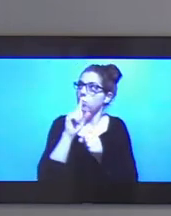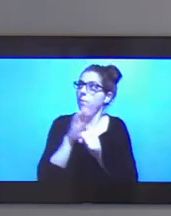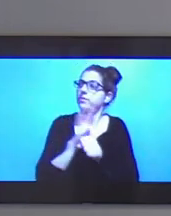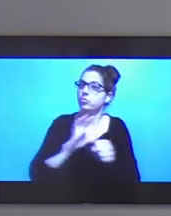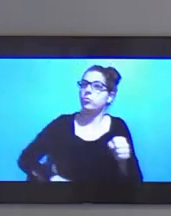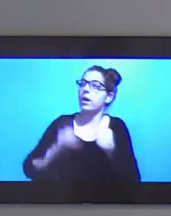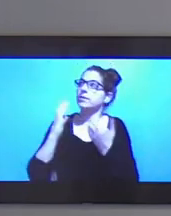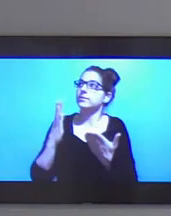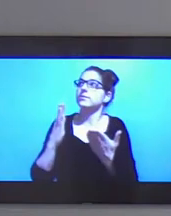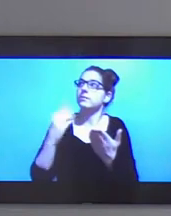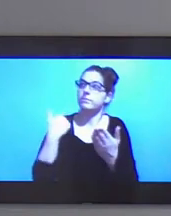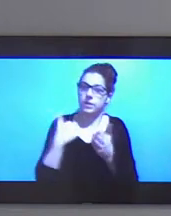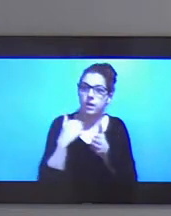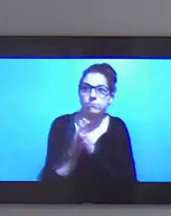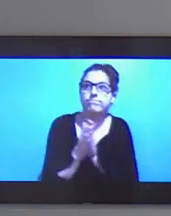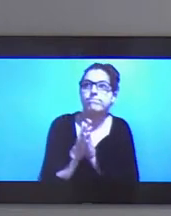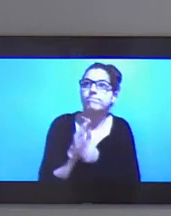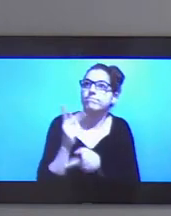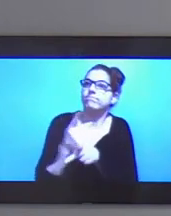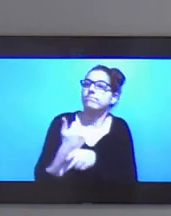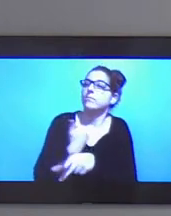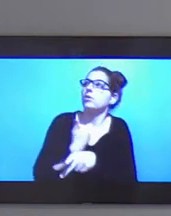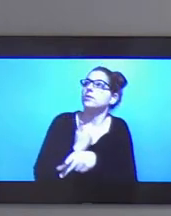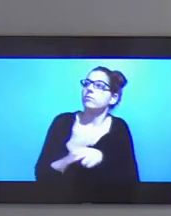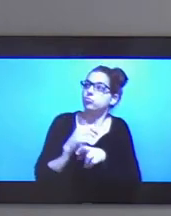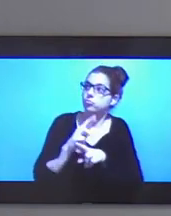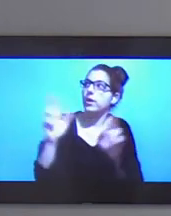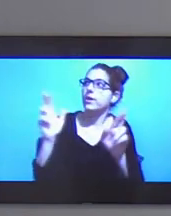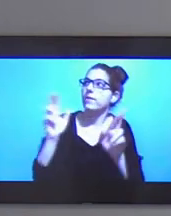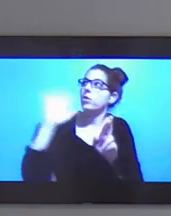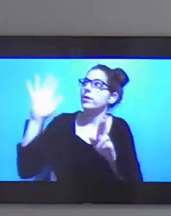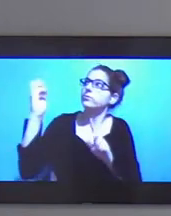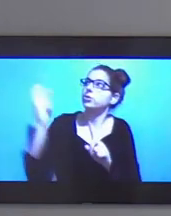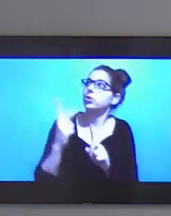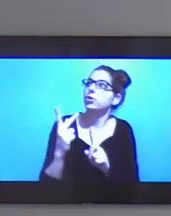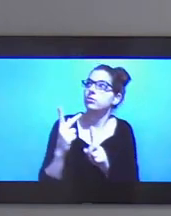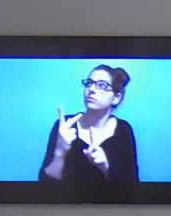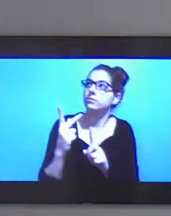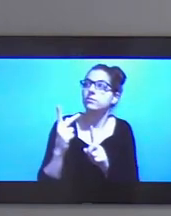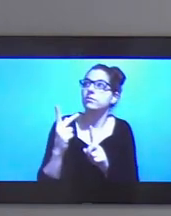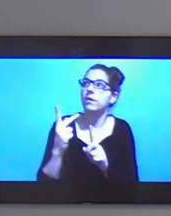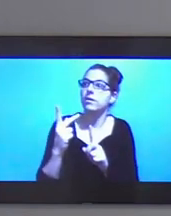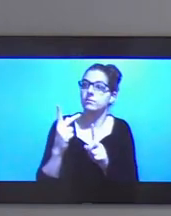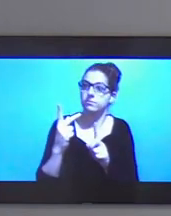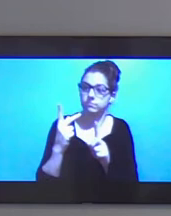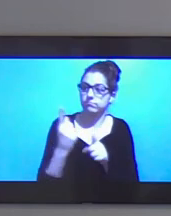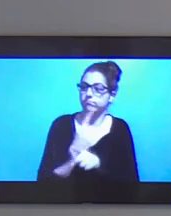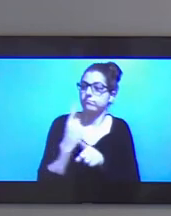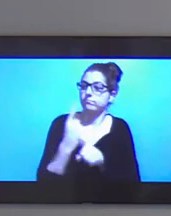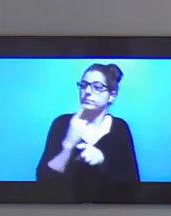be vigilant in keeping ourselves ready for his return and proper spiritual care.